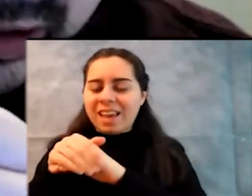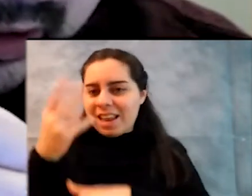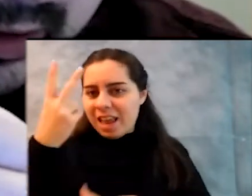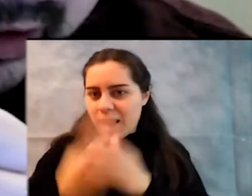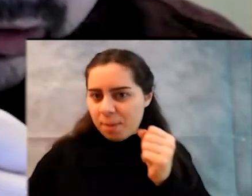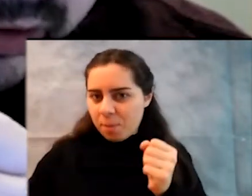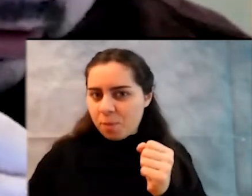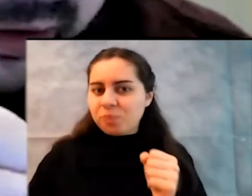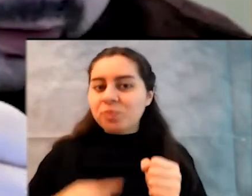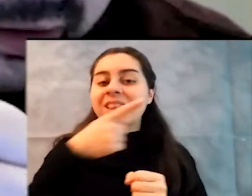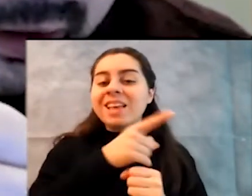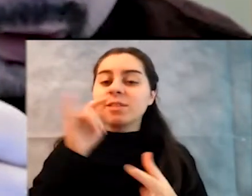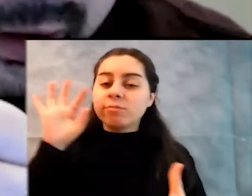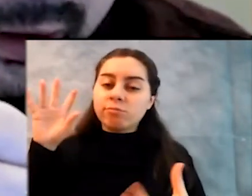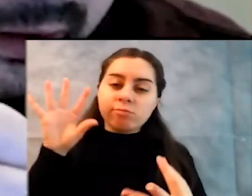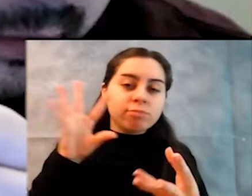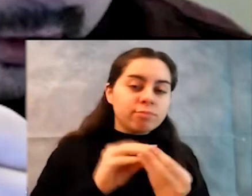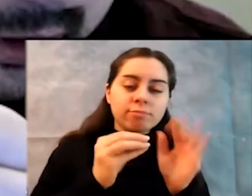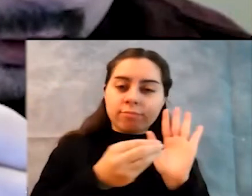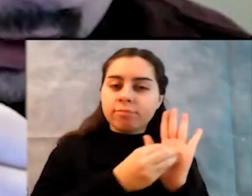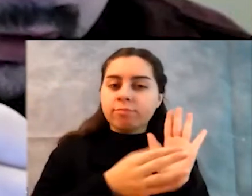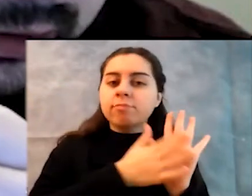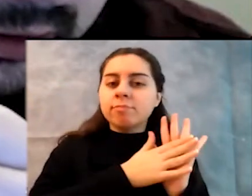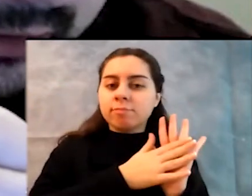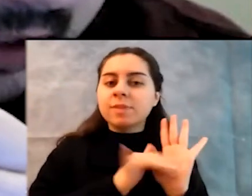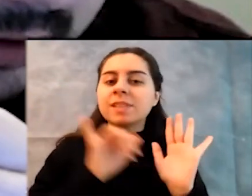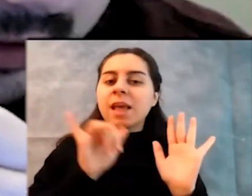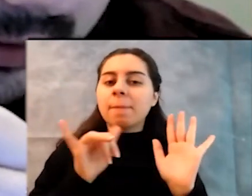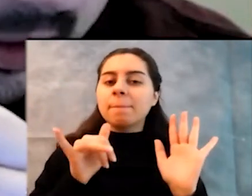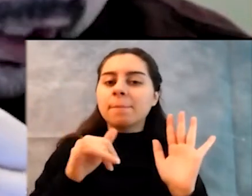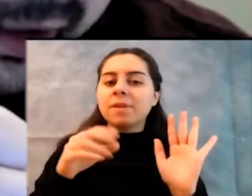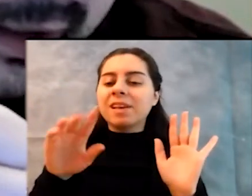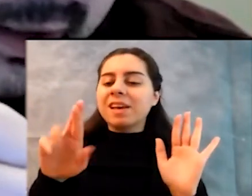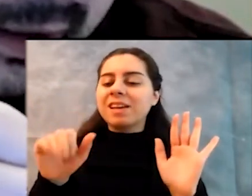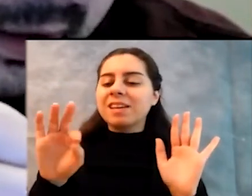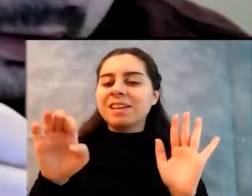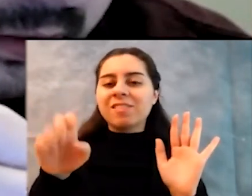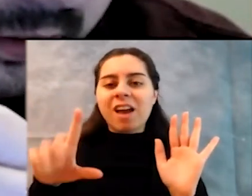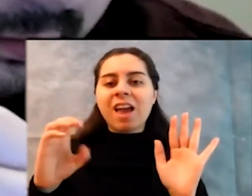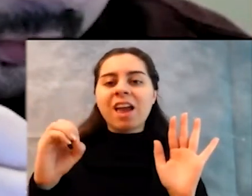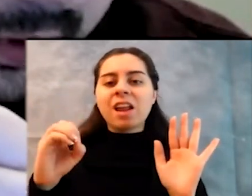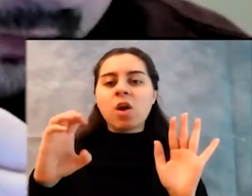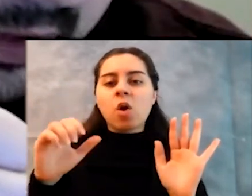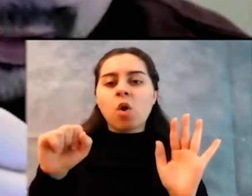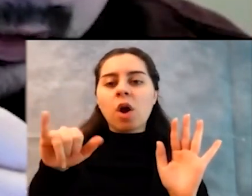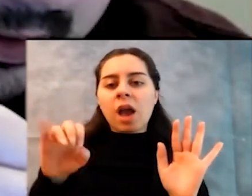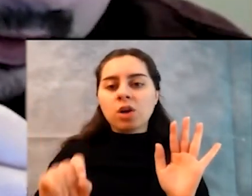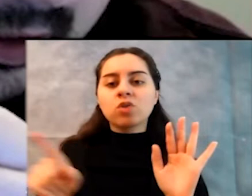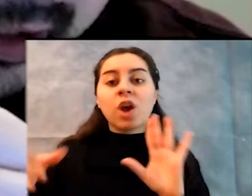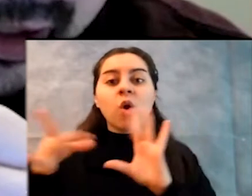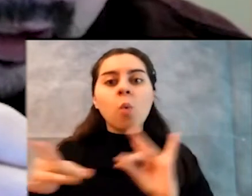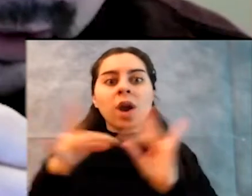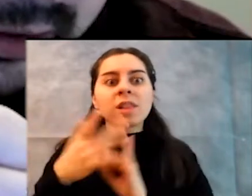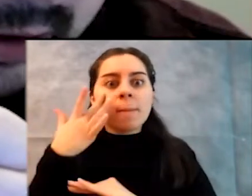also contains an introduction from literary historian Rafael Ocasio that highlights the historical importance of these